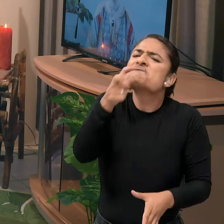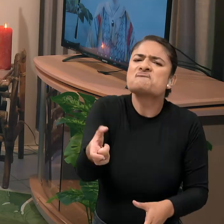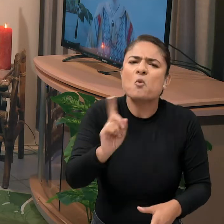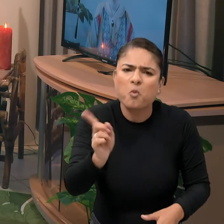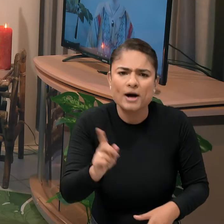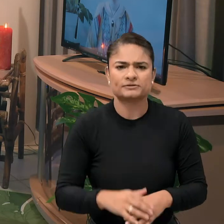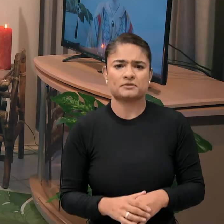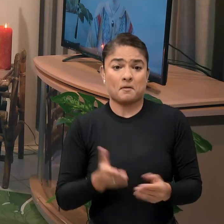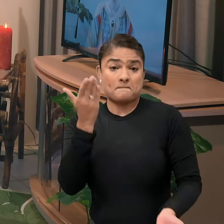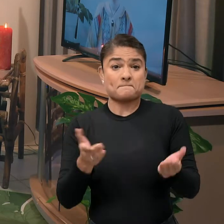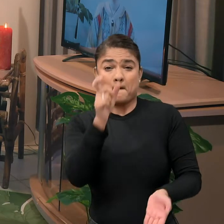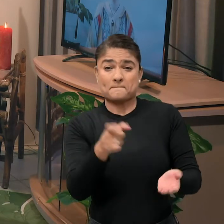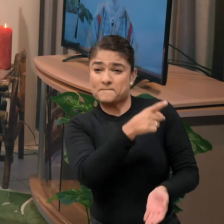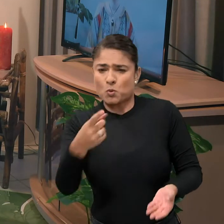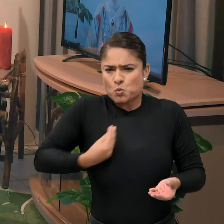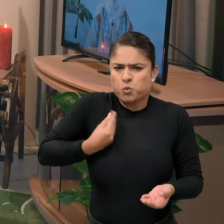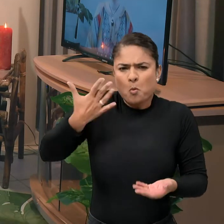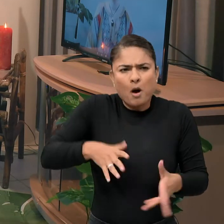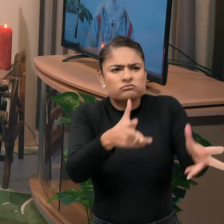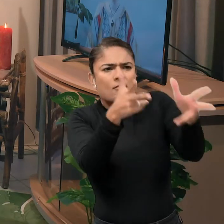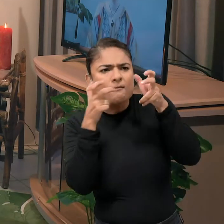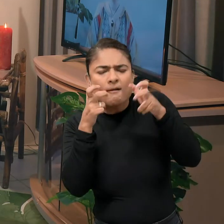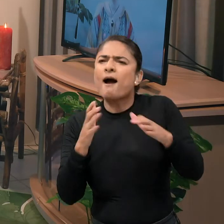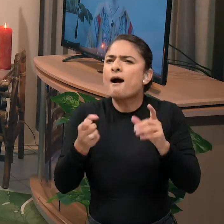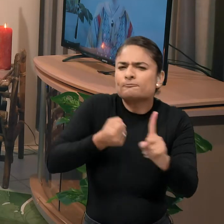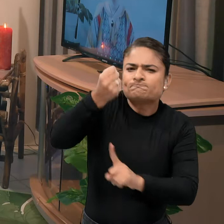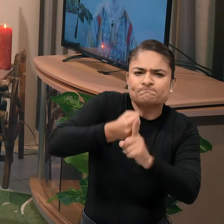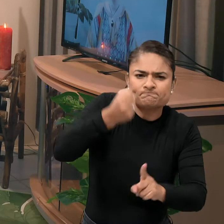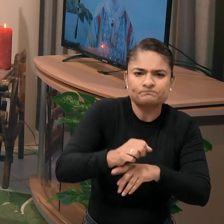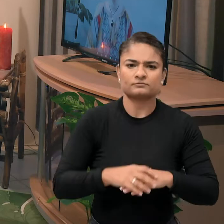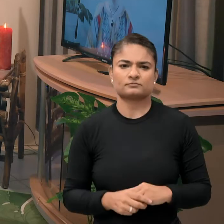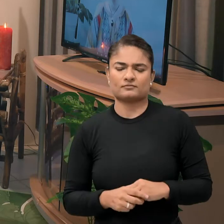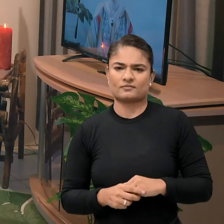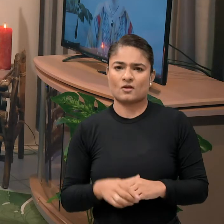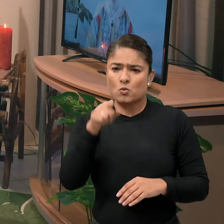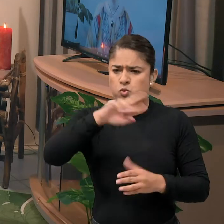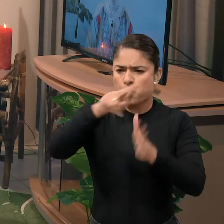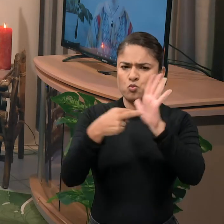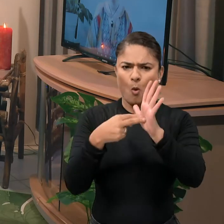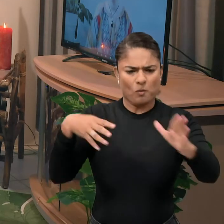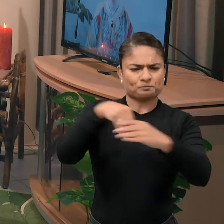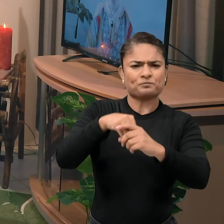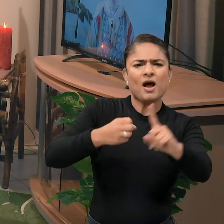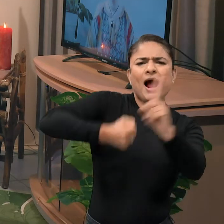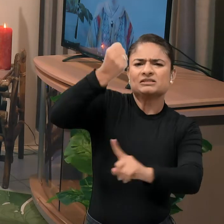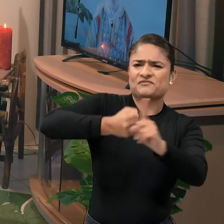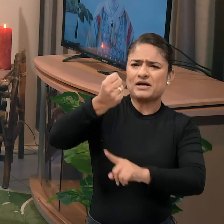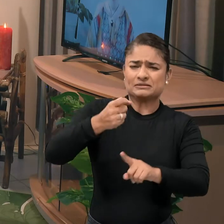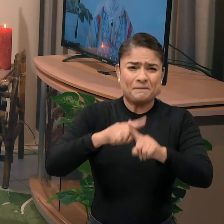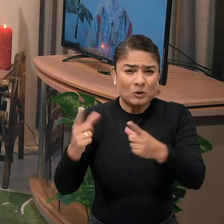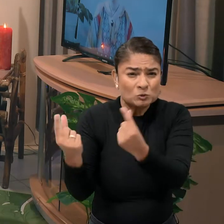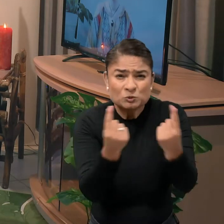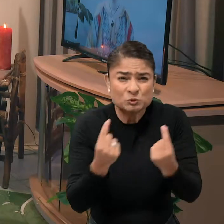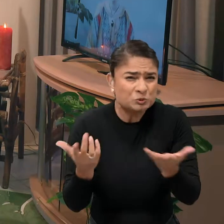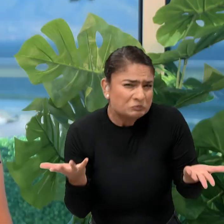home right now with a disability who would love to step into the role of becoming an activist but is afraid of doing